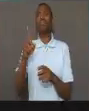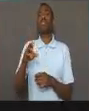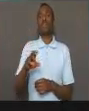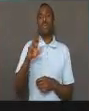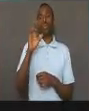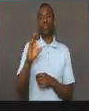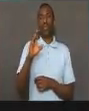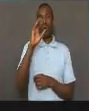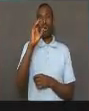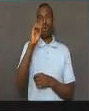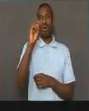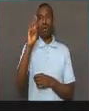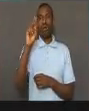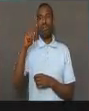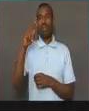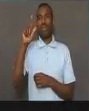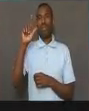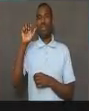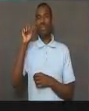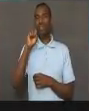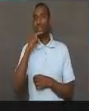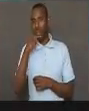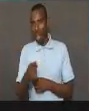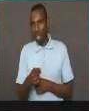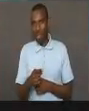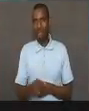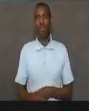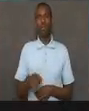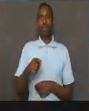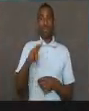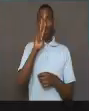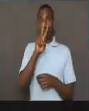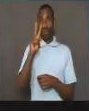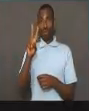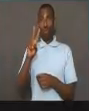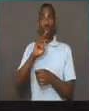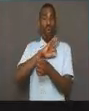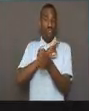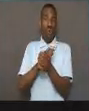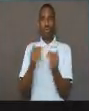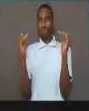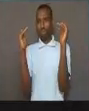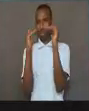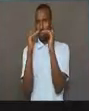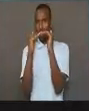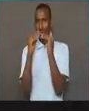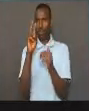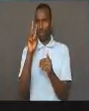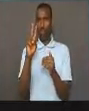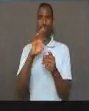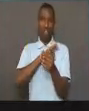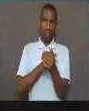A couple can also be explained as two equal and